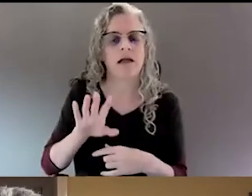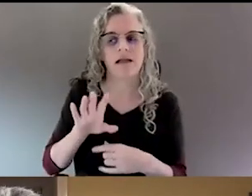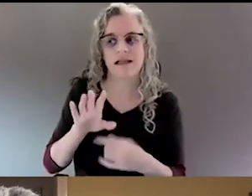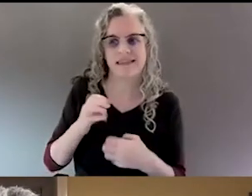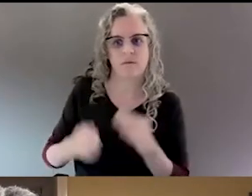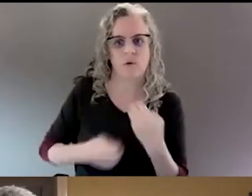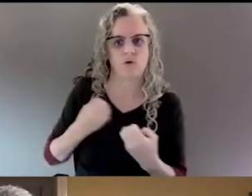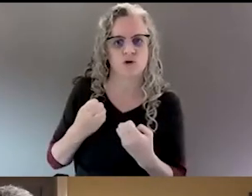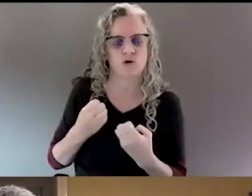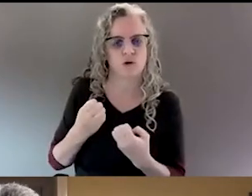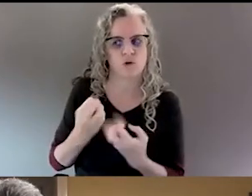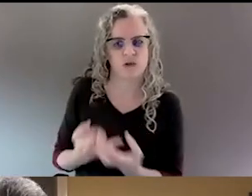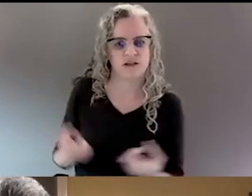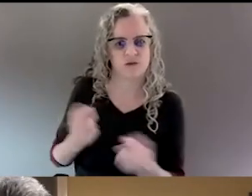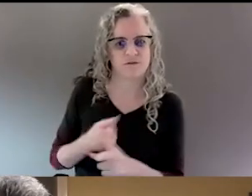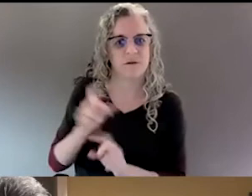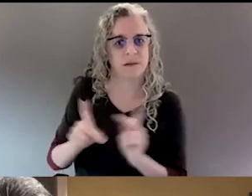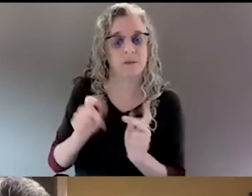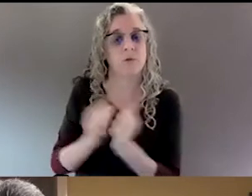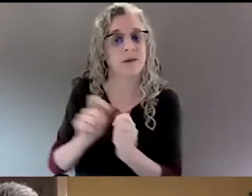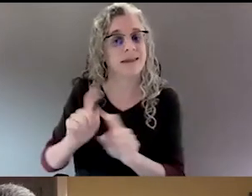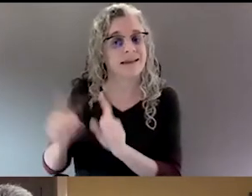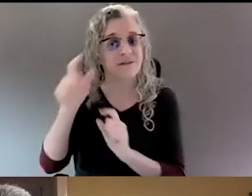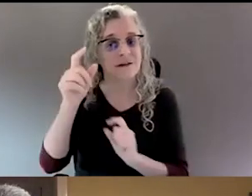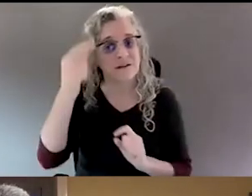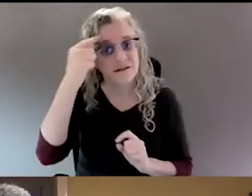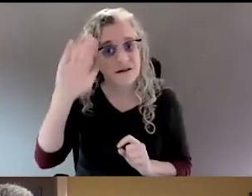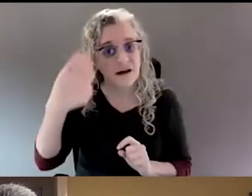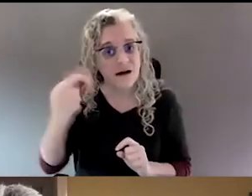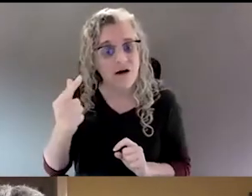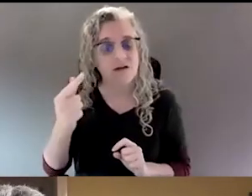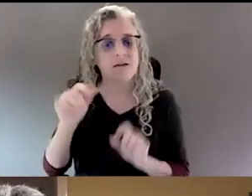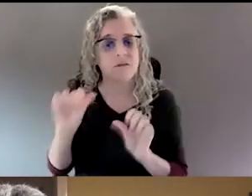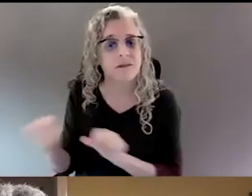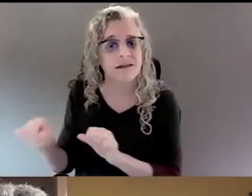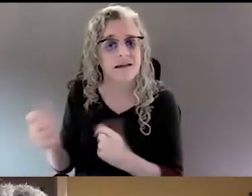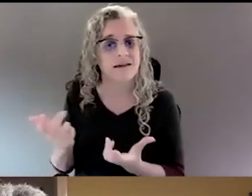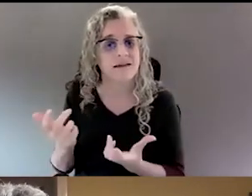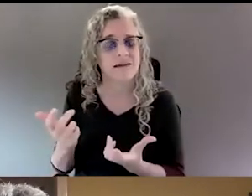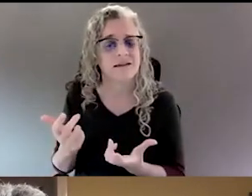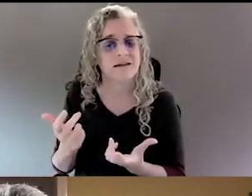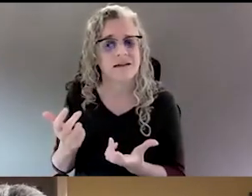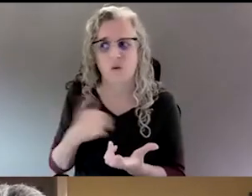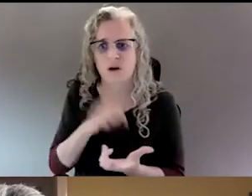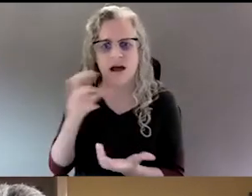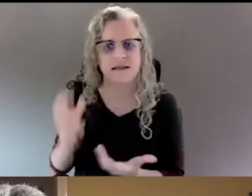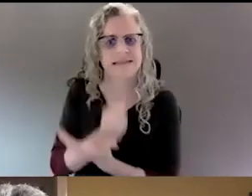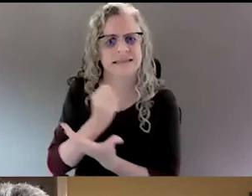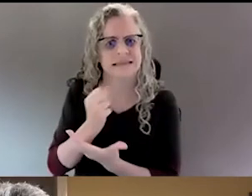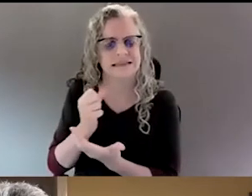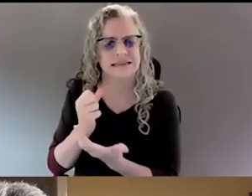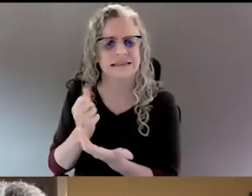have different cognitive abilities. And so it's very important, in order to promote equity, to